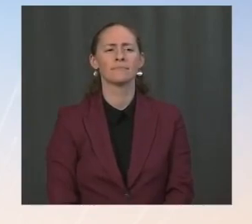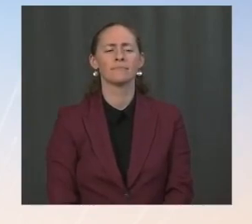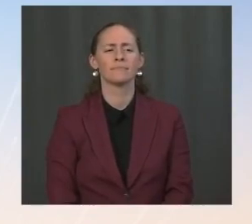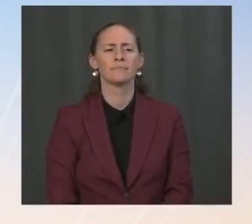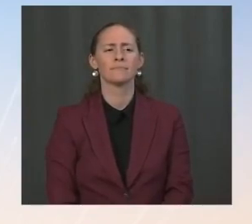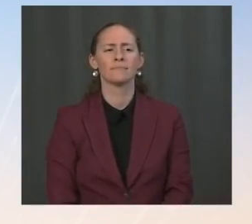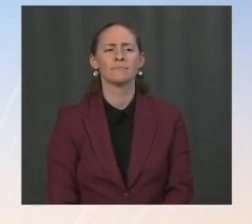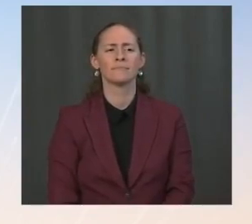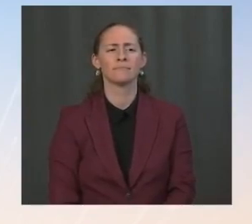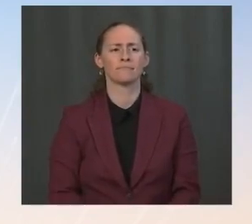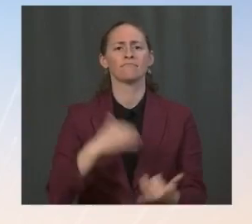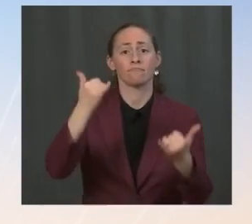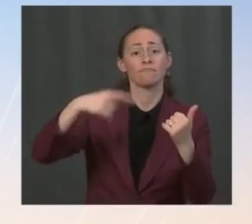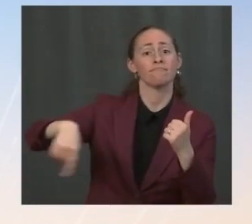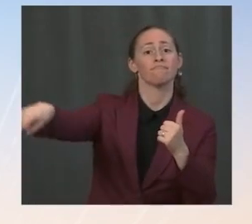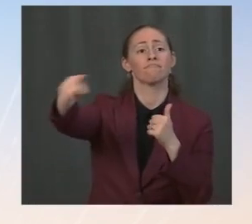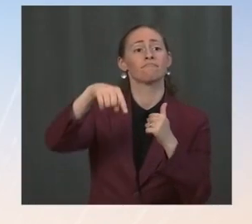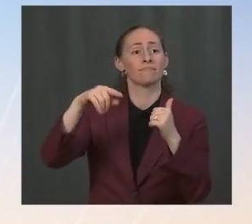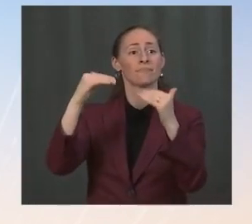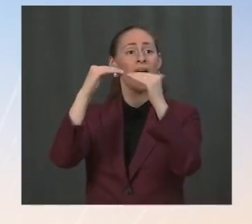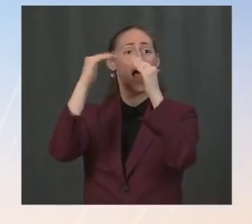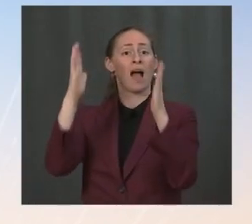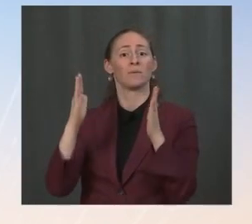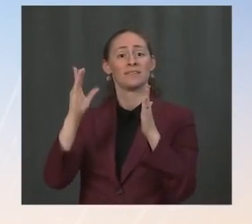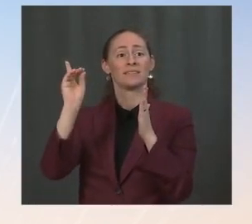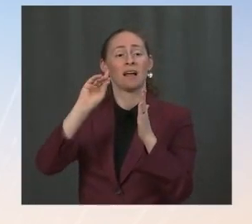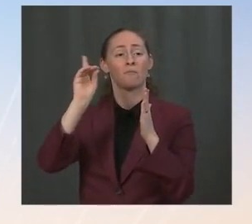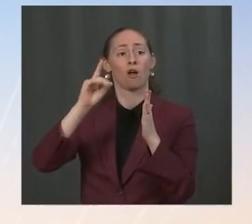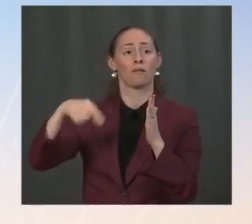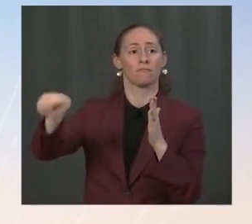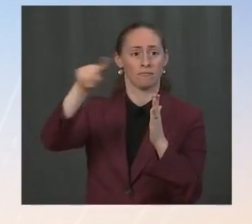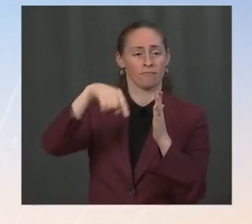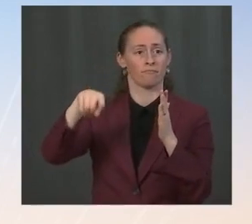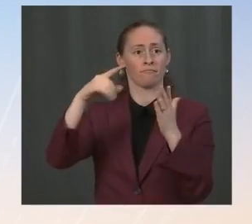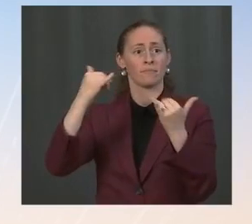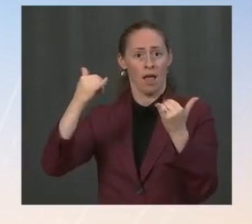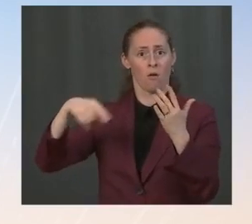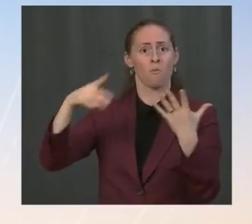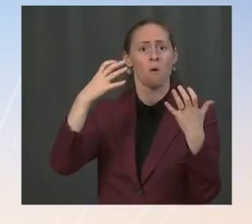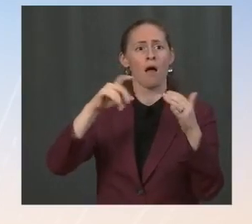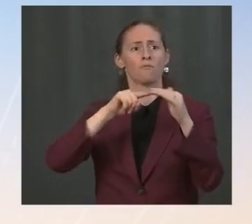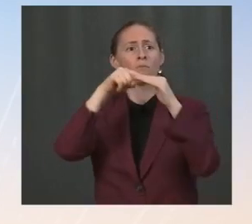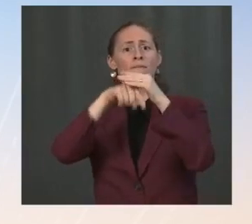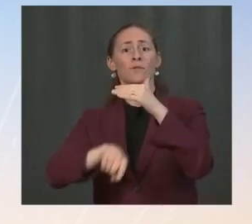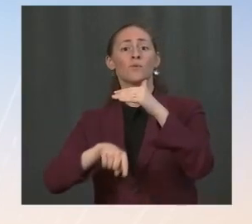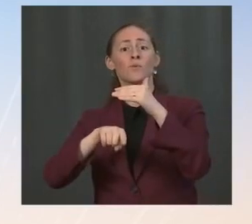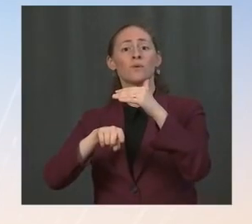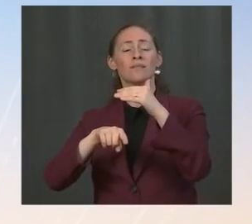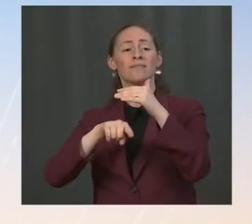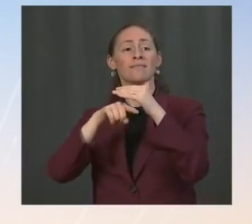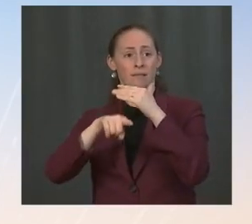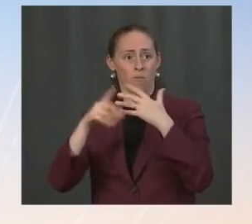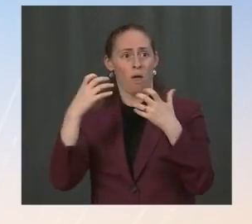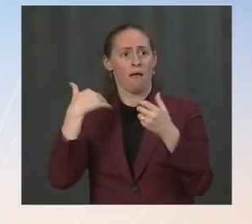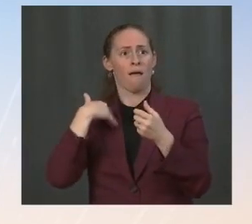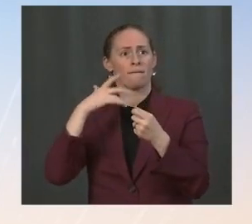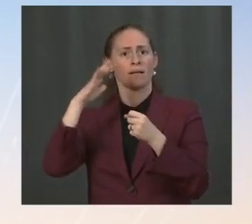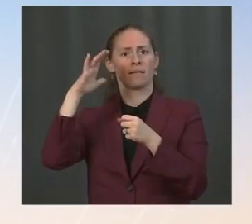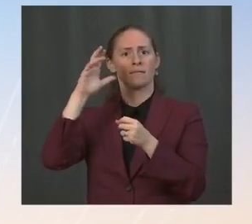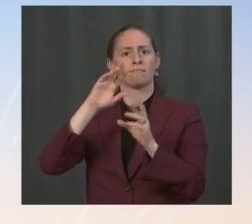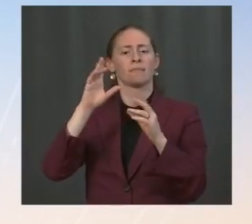a letter asking the president to raise the refugee cap in fiscal year 2022 to at